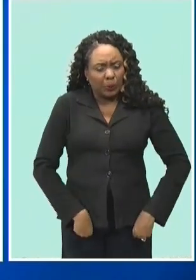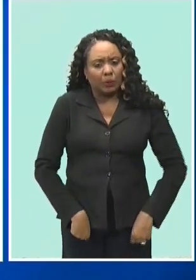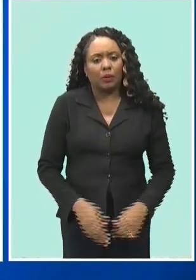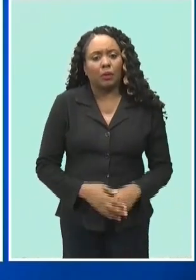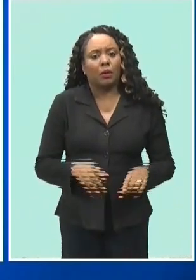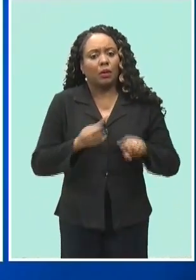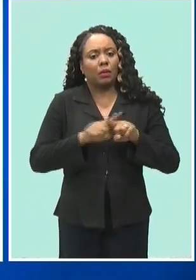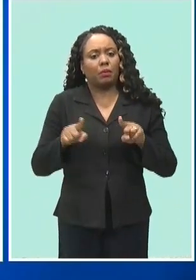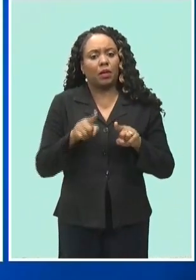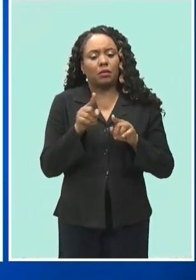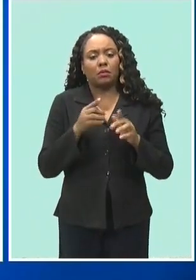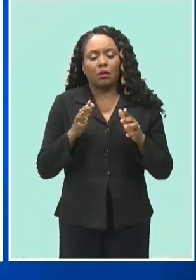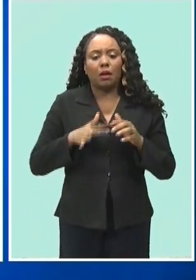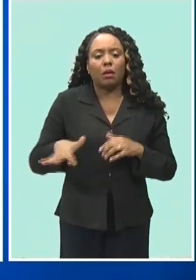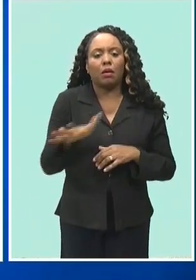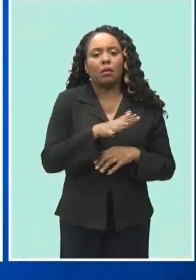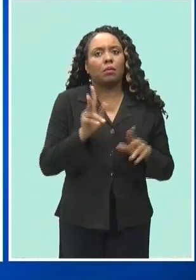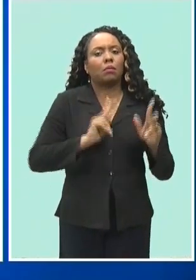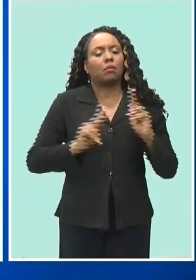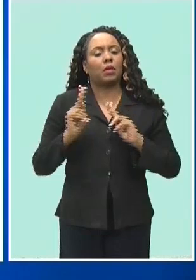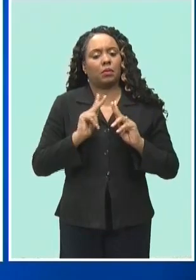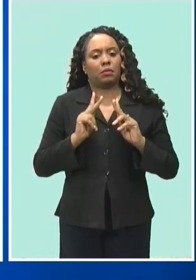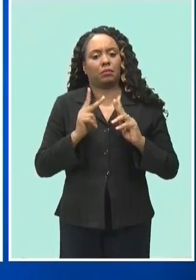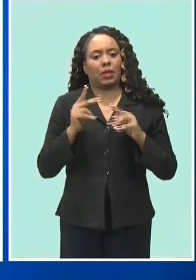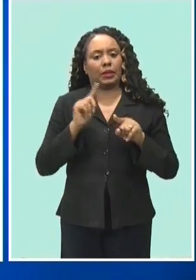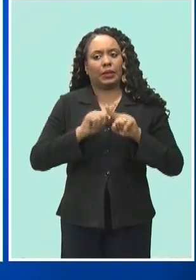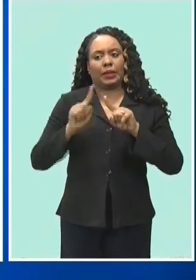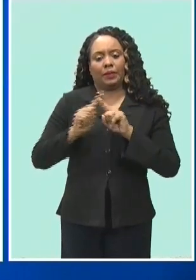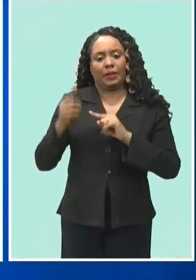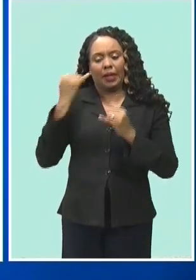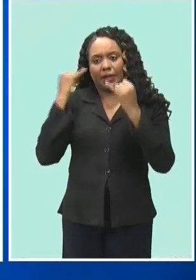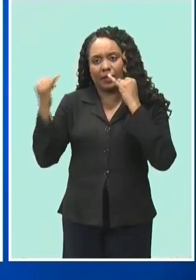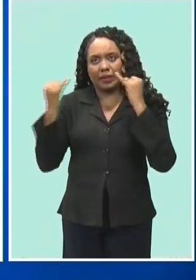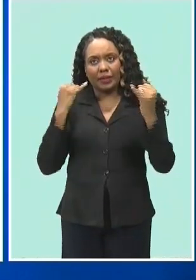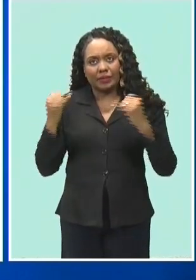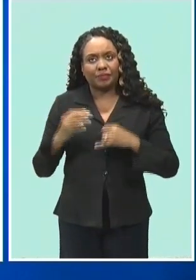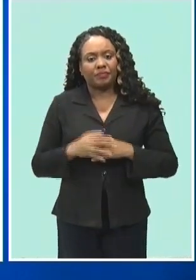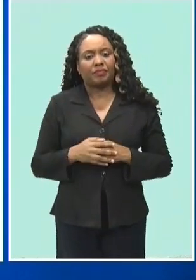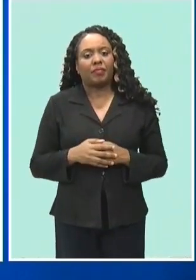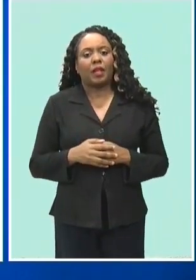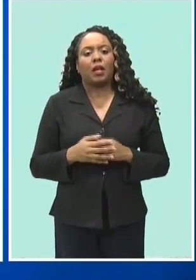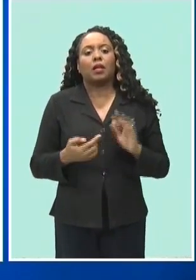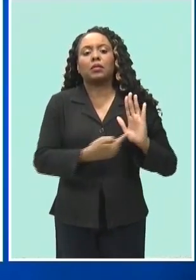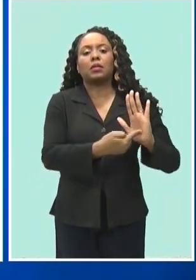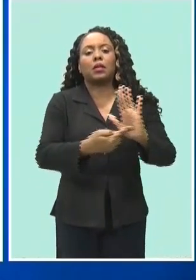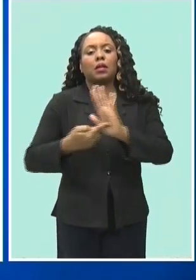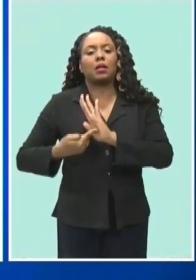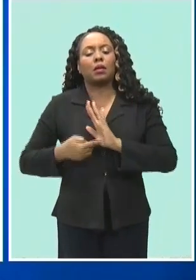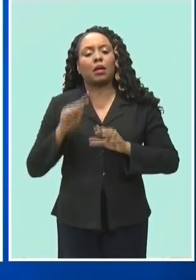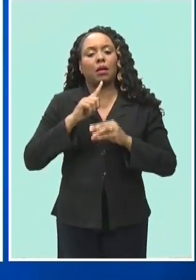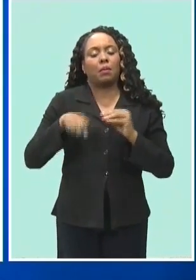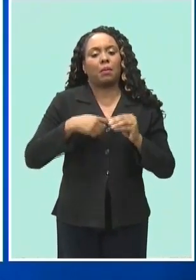Emancipation Village, there were mixed views. The village opened over the weekend and offered a display of many aspects of